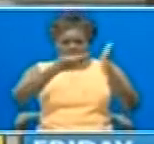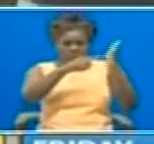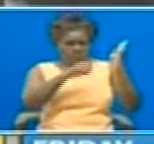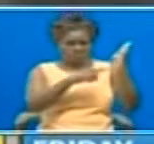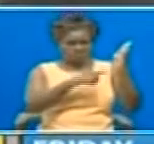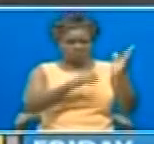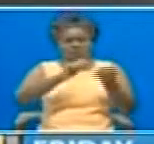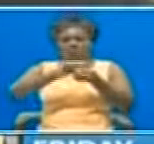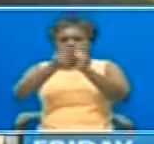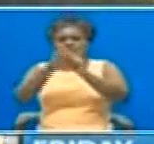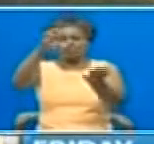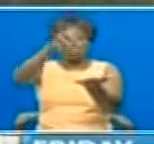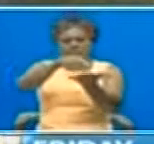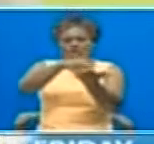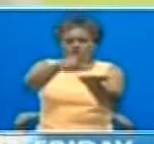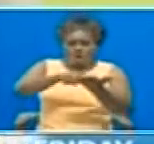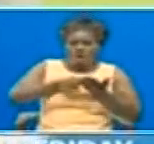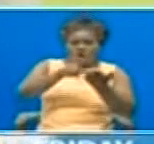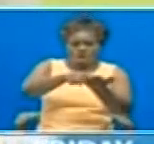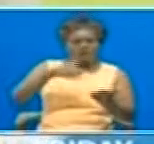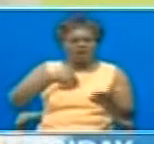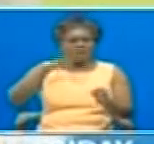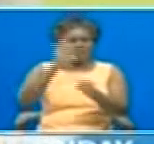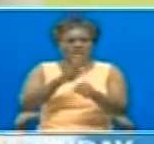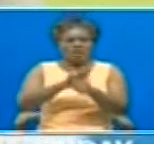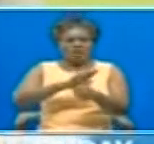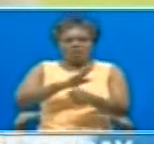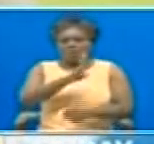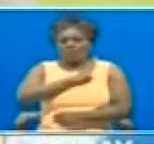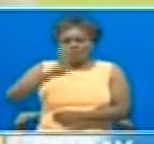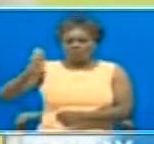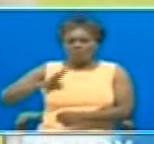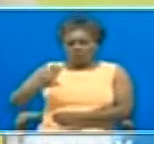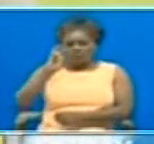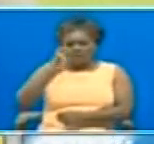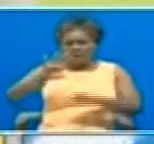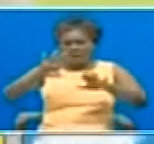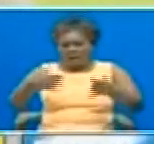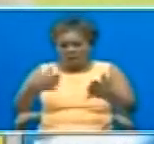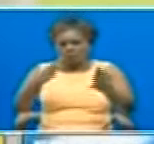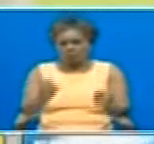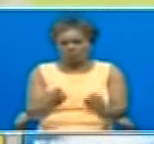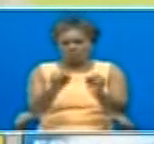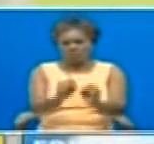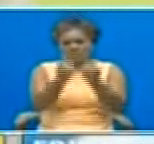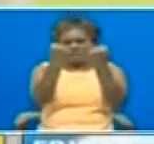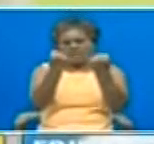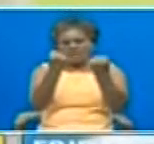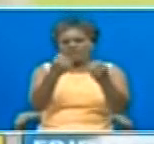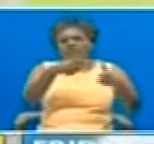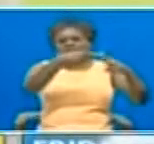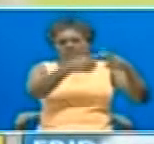at revamping the highly indebted company. And my board has been looking at how to restructure the company to respond much